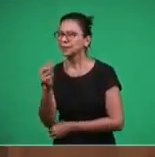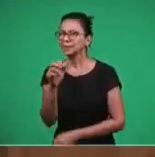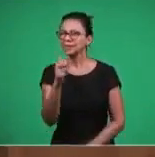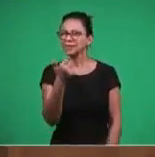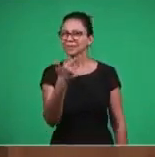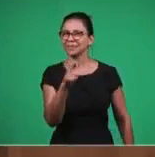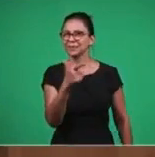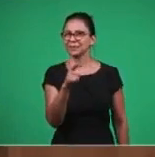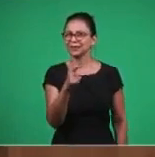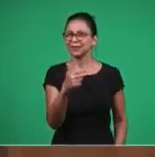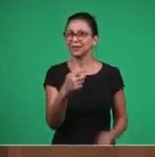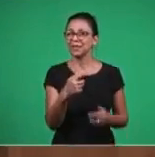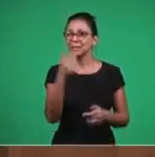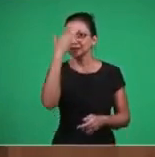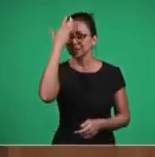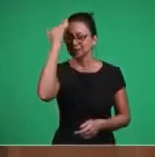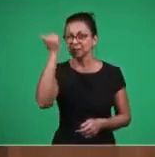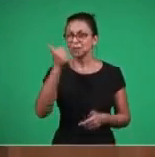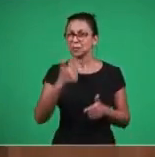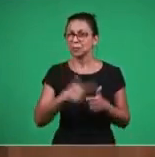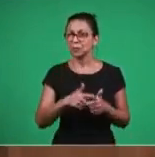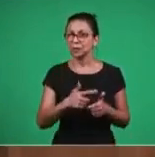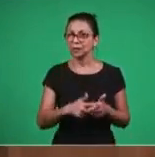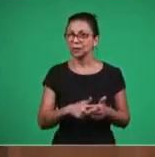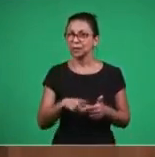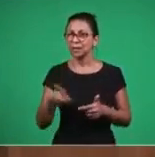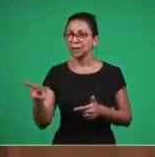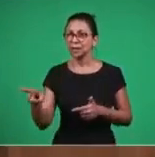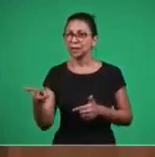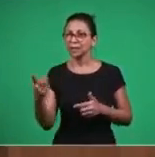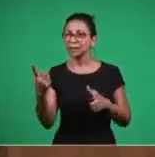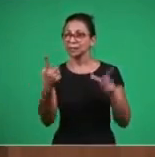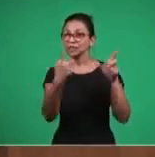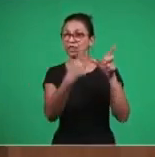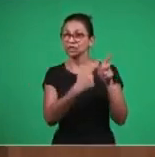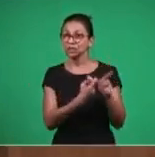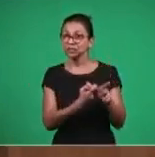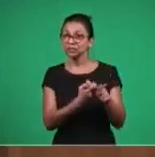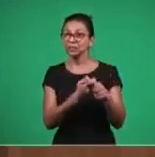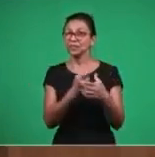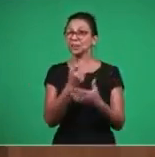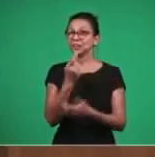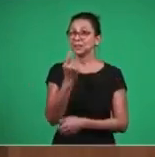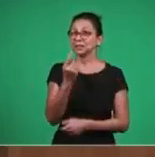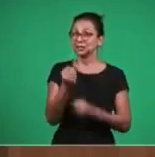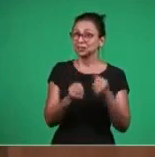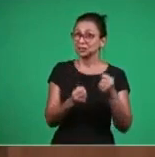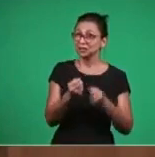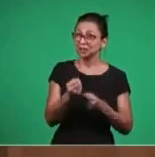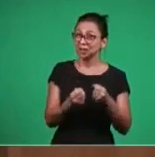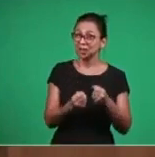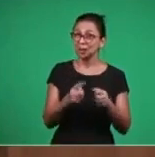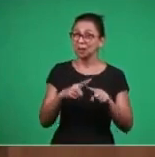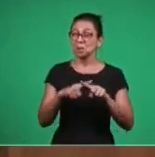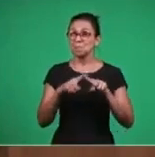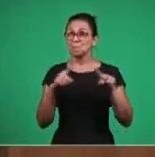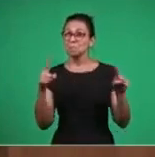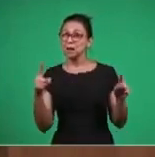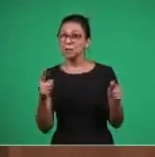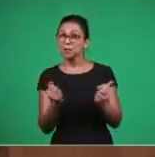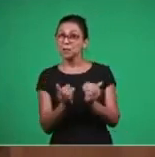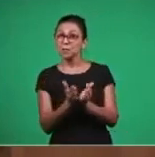money. And they have a little change to give to someone else. A chicken wing to give to the